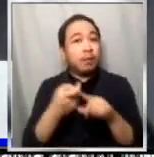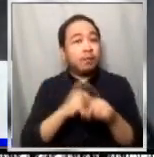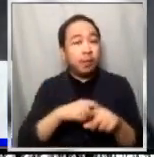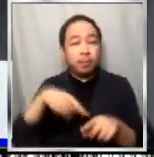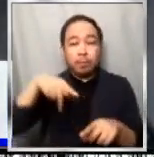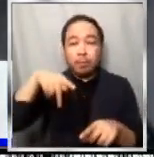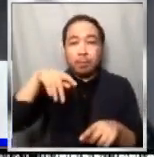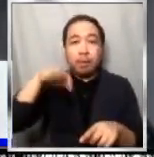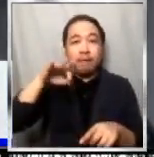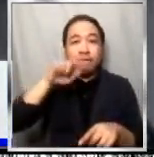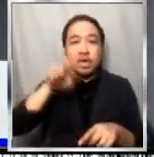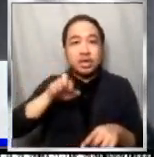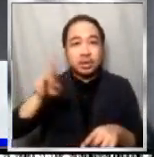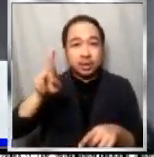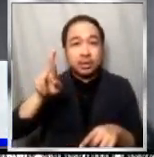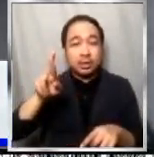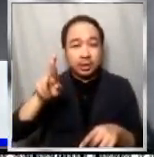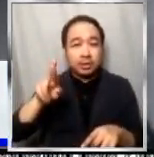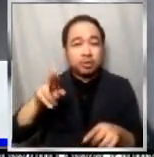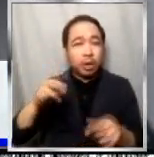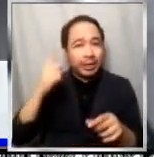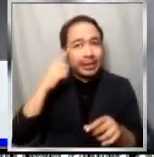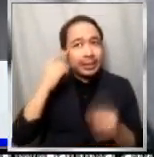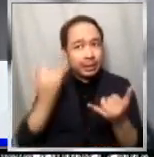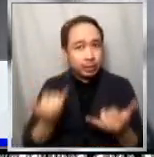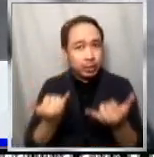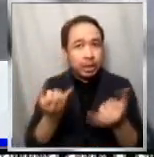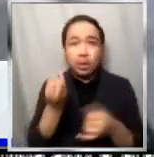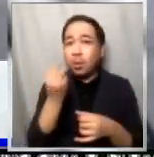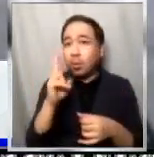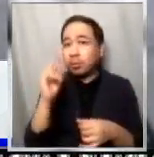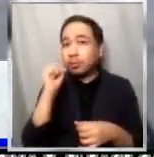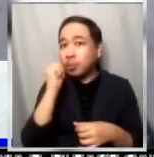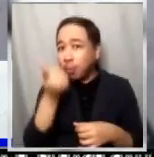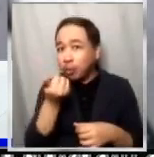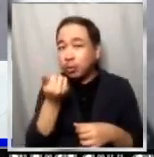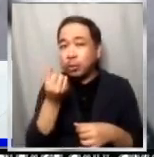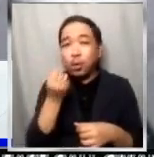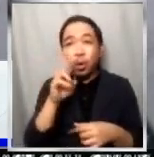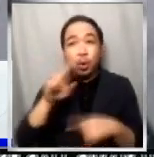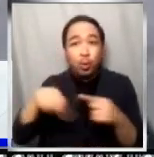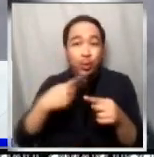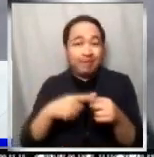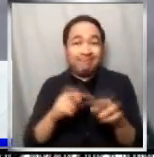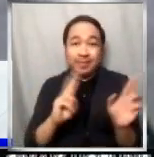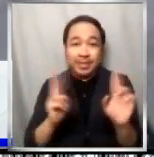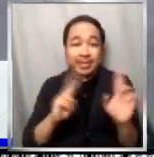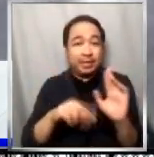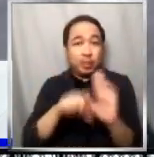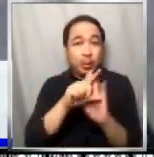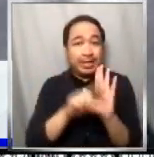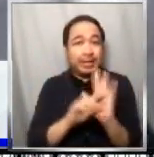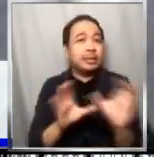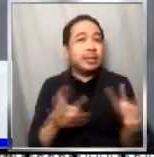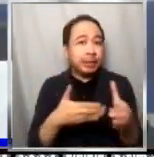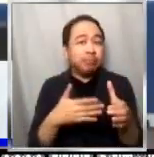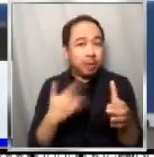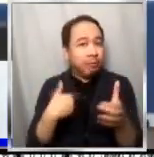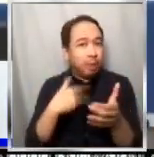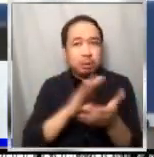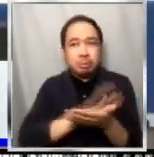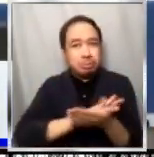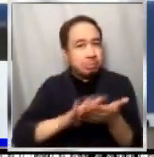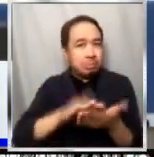we believe that within the day today or tomorrow or whenever the legal teams have cleared those documents, we will see a